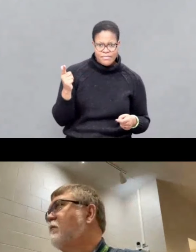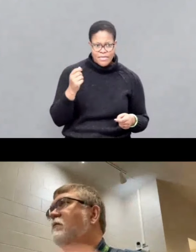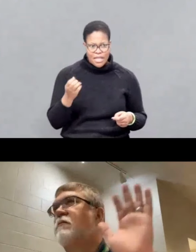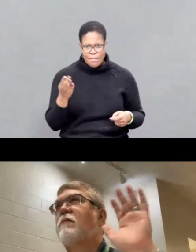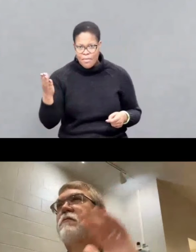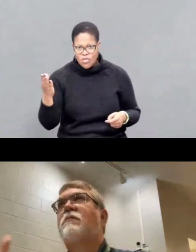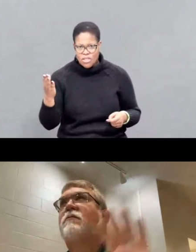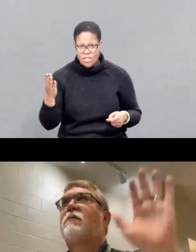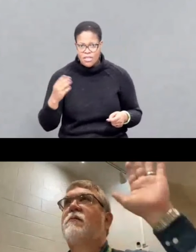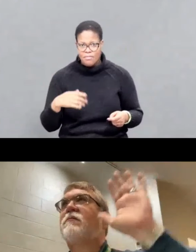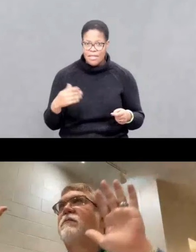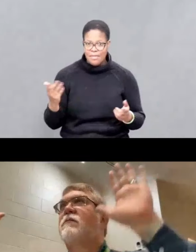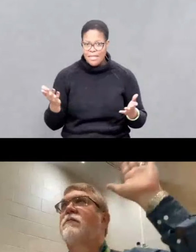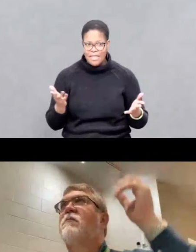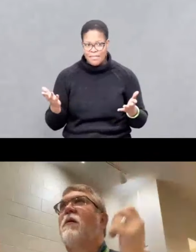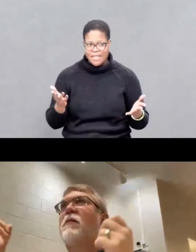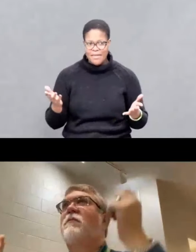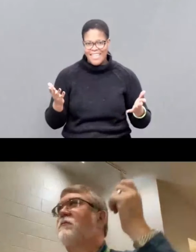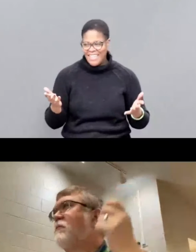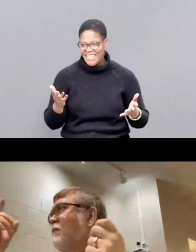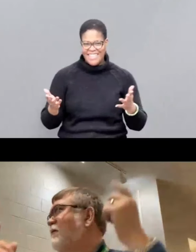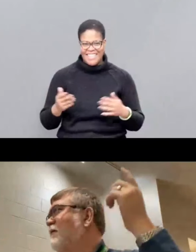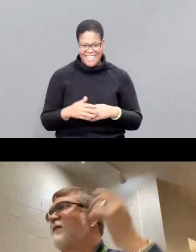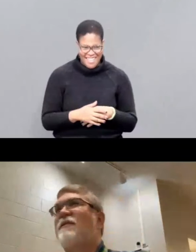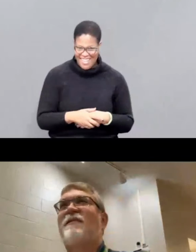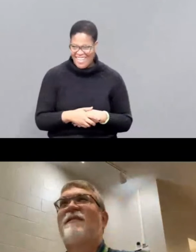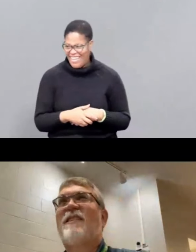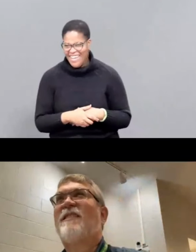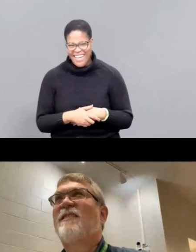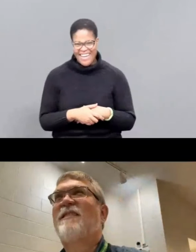motion was. I had, the motion to adjourn was Kevin, the second was Sharon.